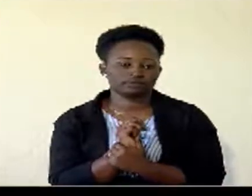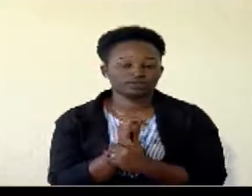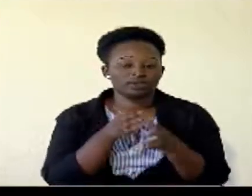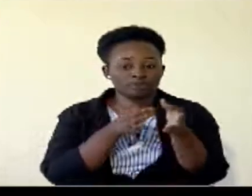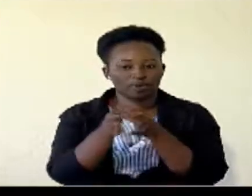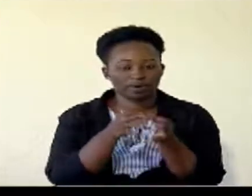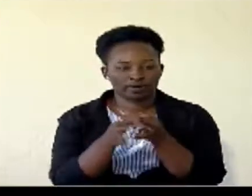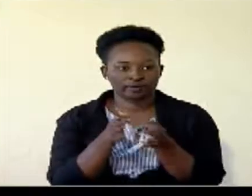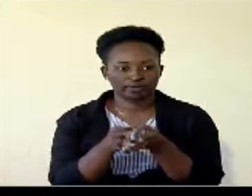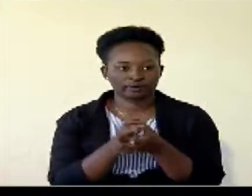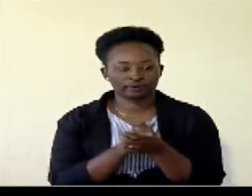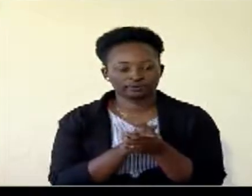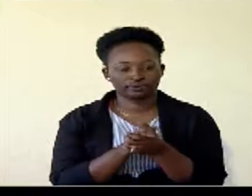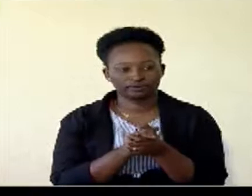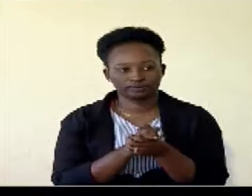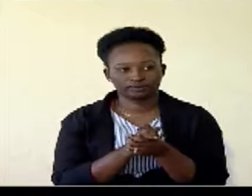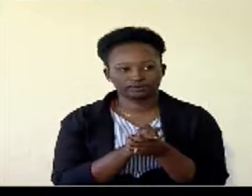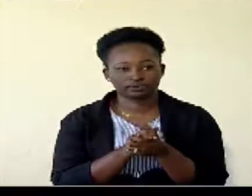states that